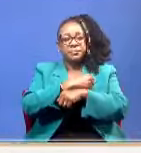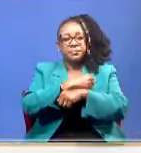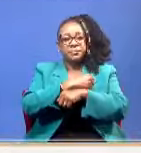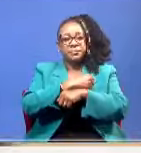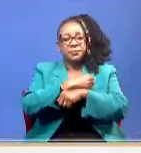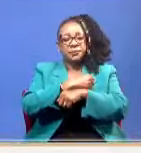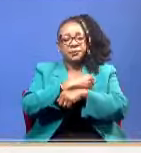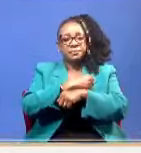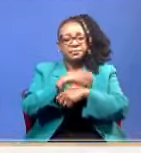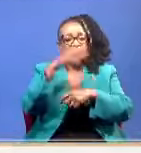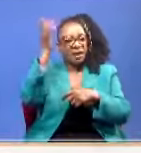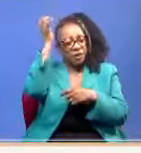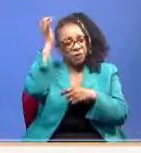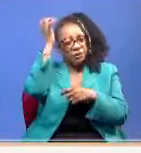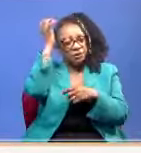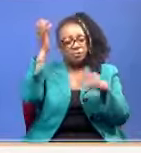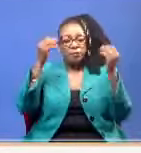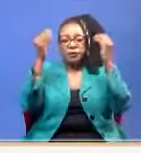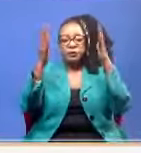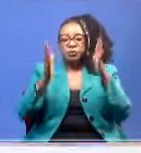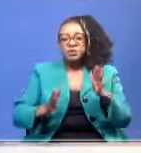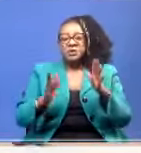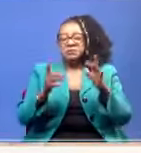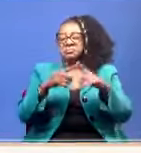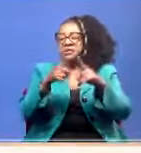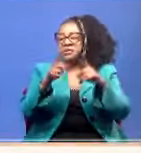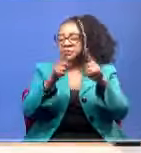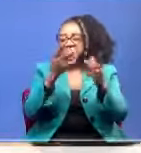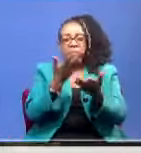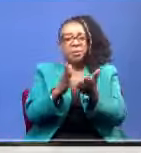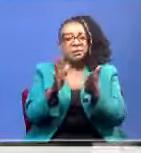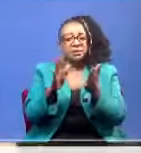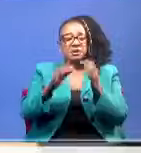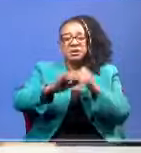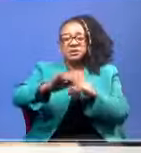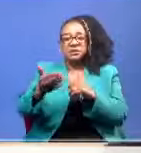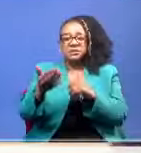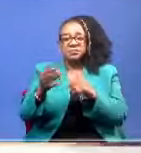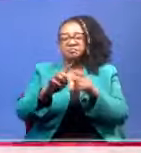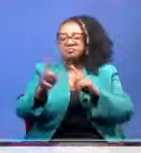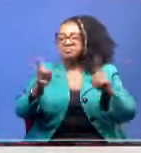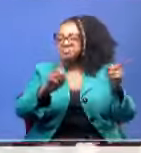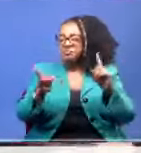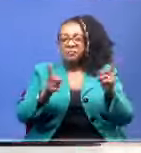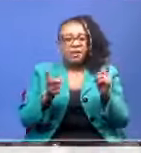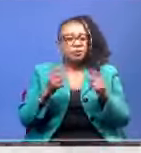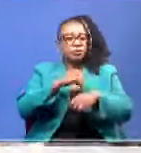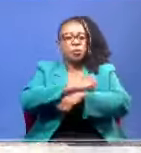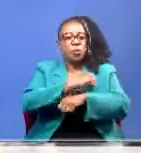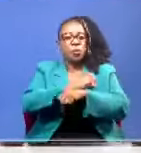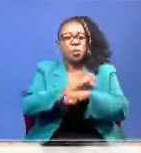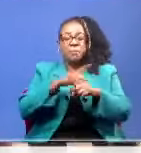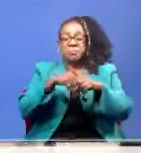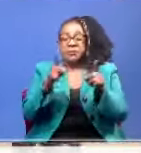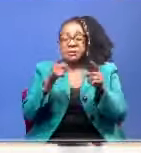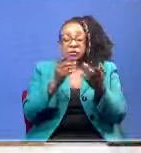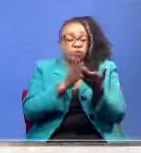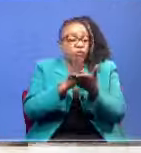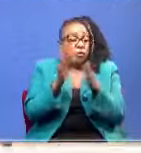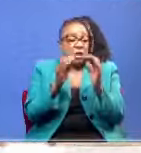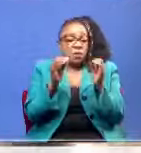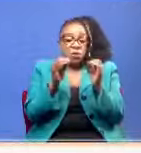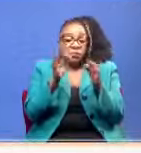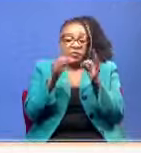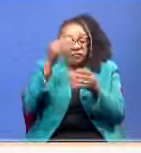In Eldoret, students flocked different bus termini within the city, departing for school, but unsure whether there would be